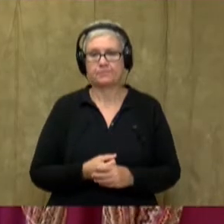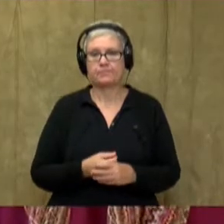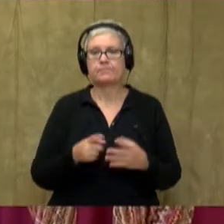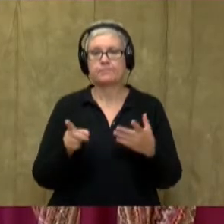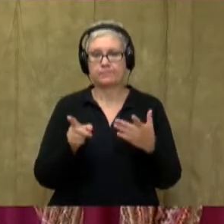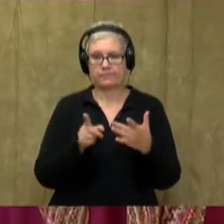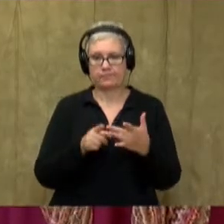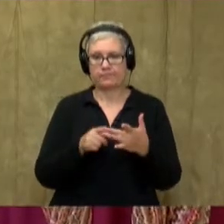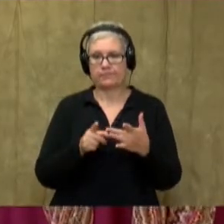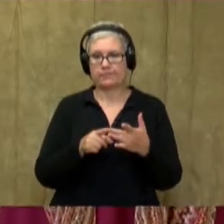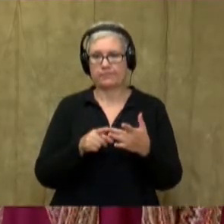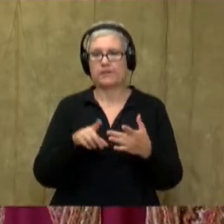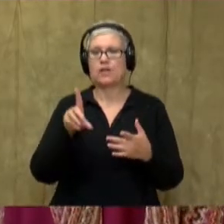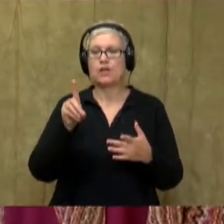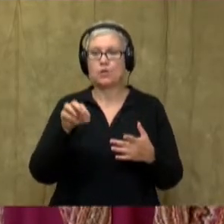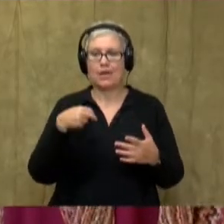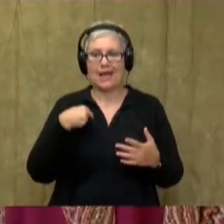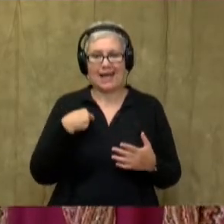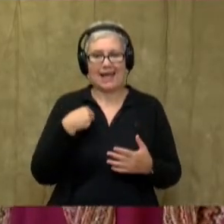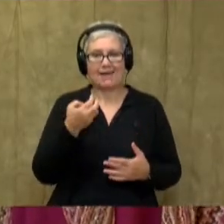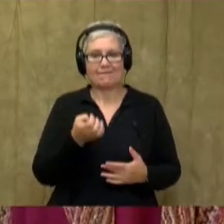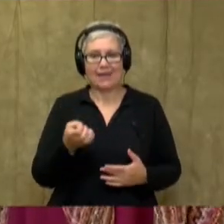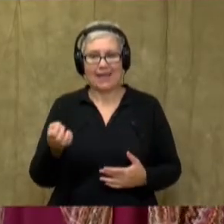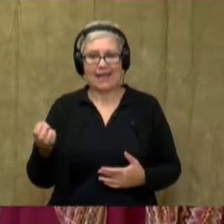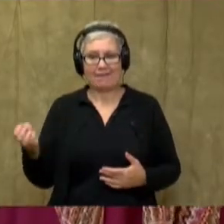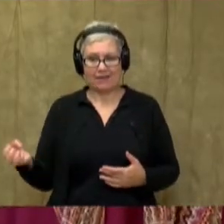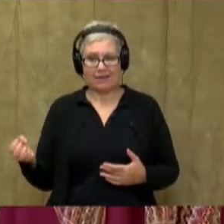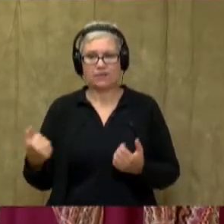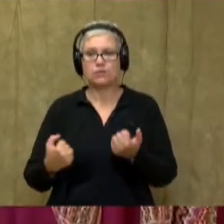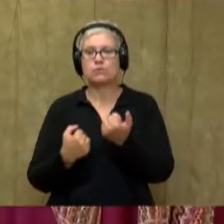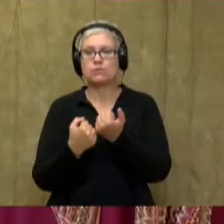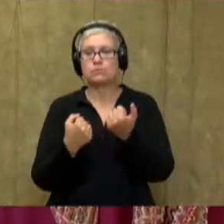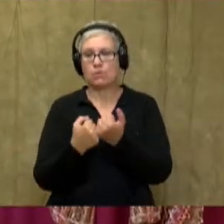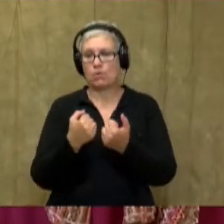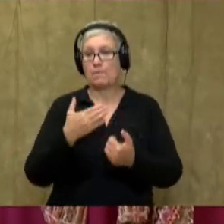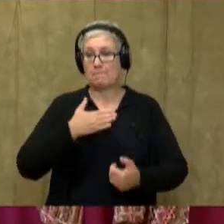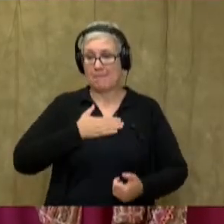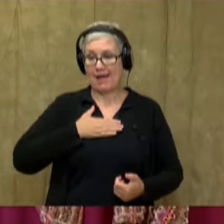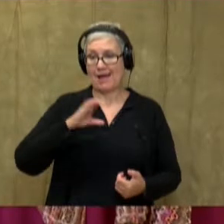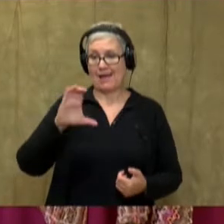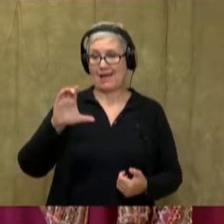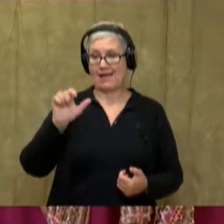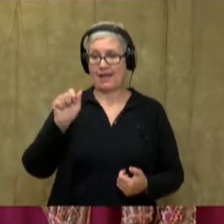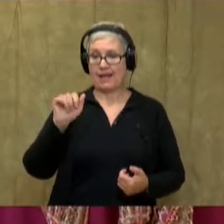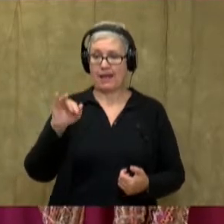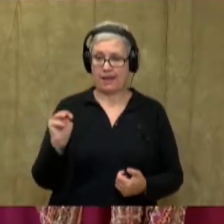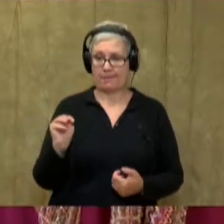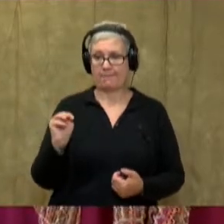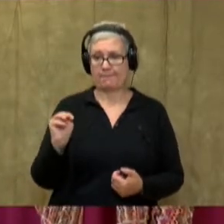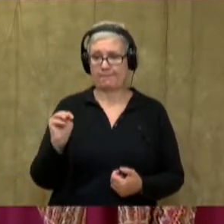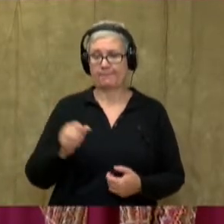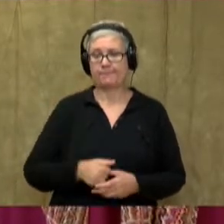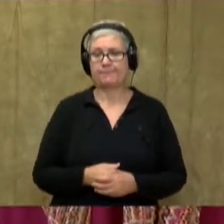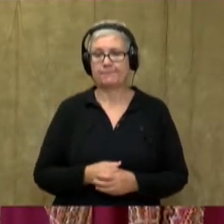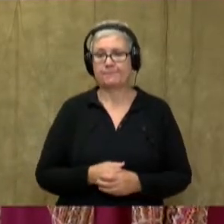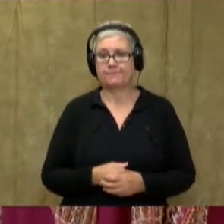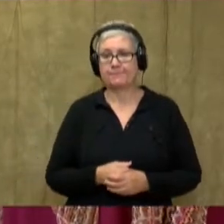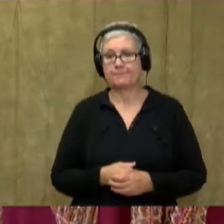asking is, do I have evidence to support my claim? And guys, this is where a lot of